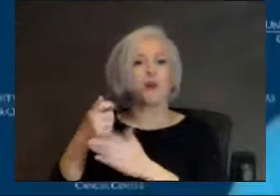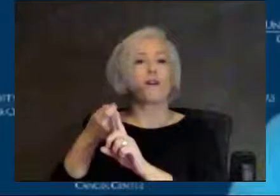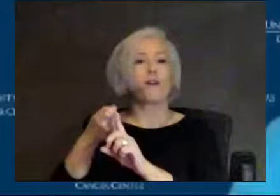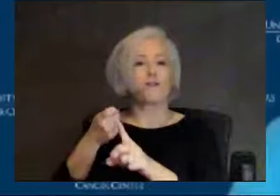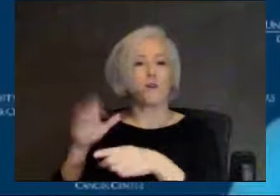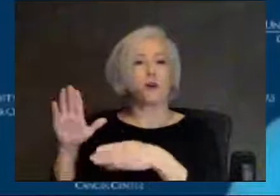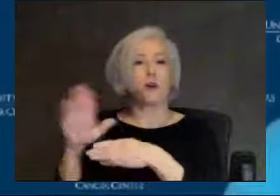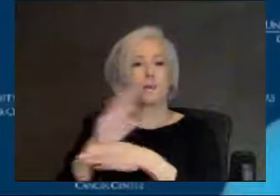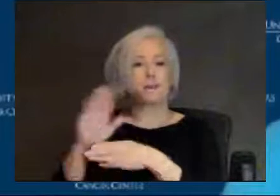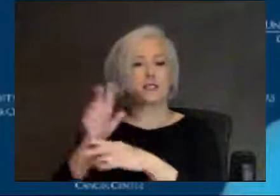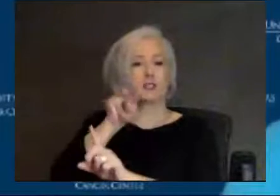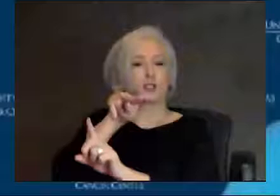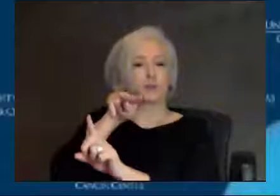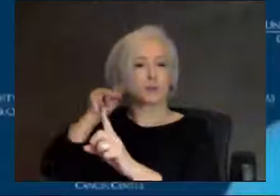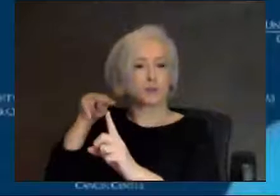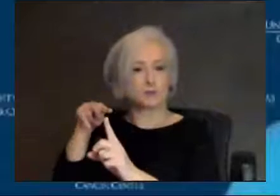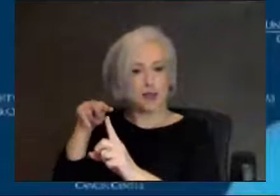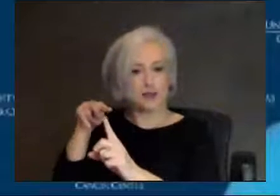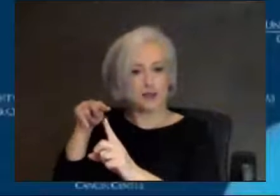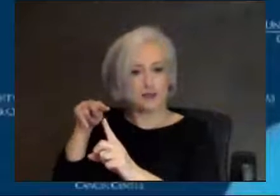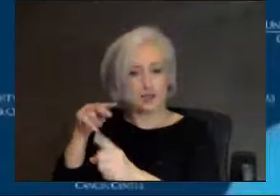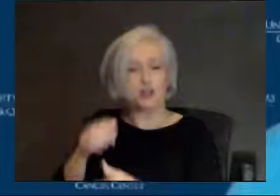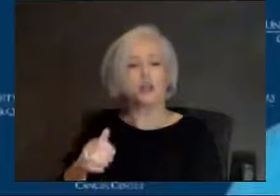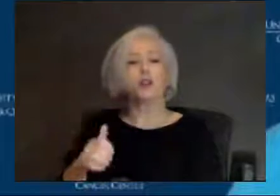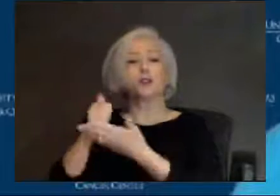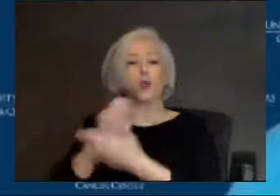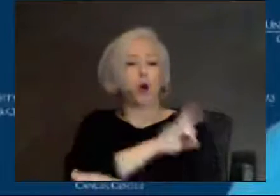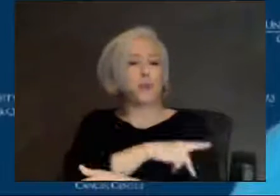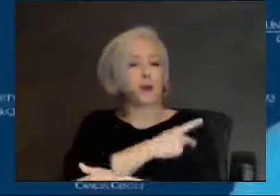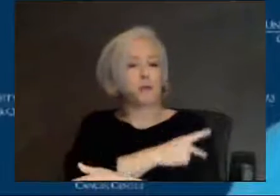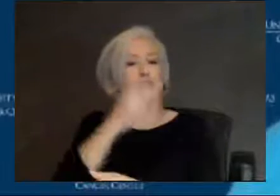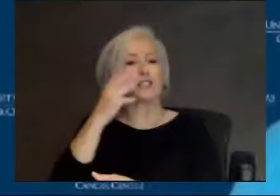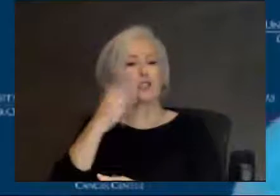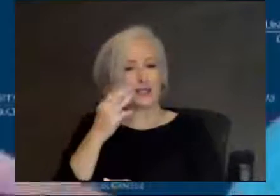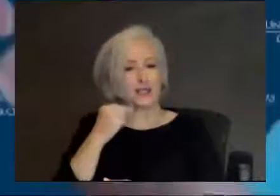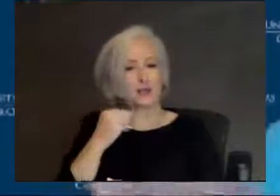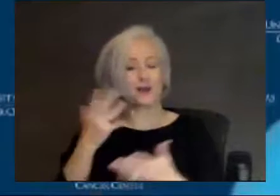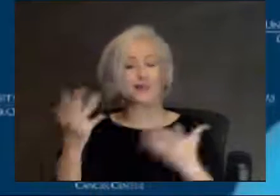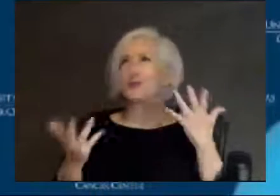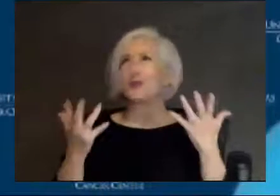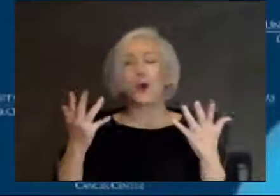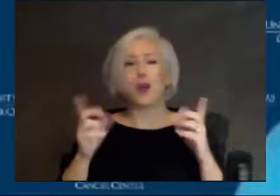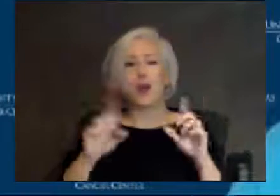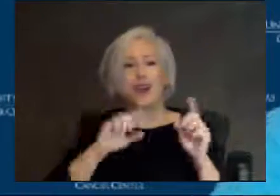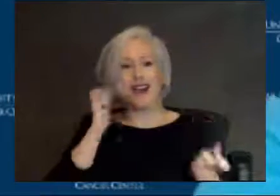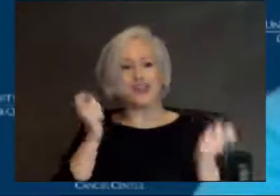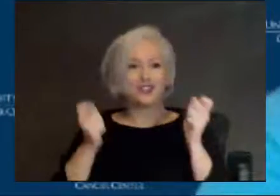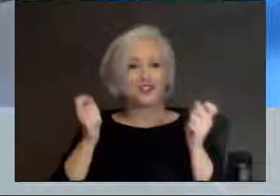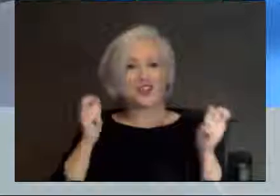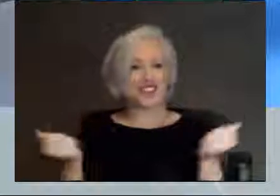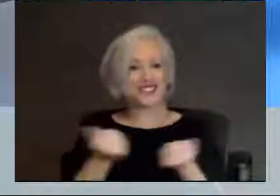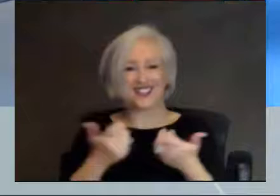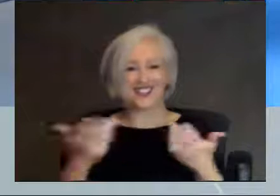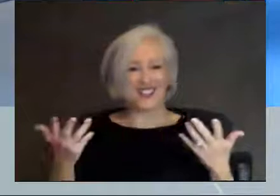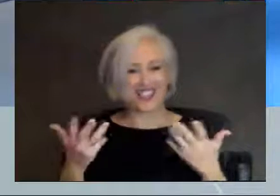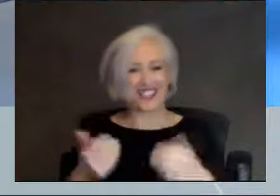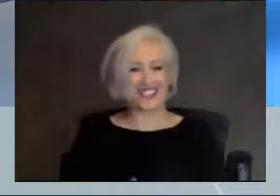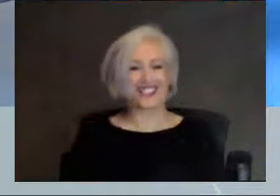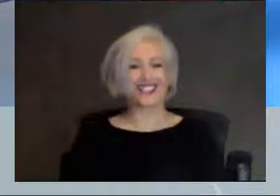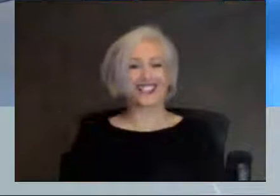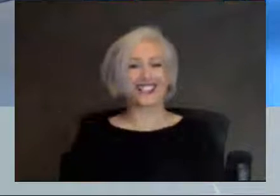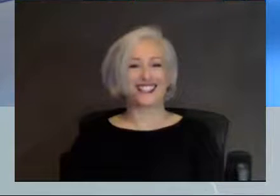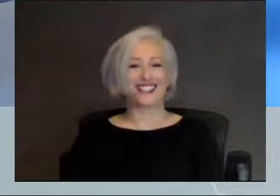angle, to also enhance the patient experience. So yeah, I've changed everything.